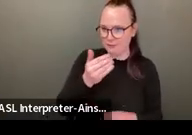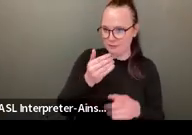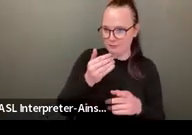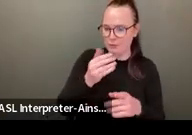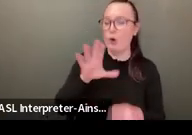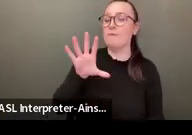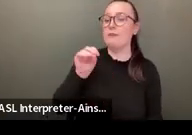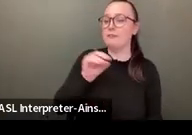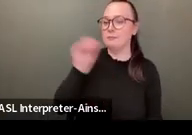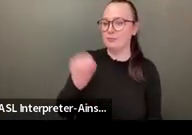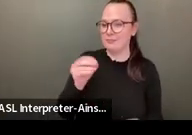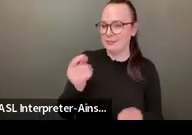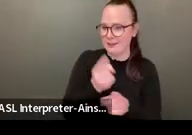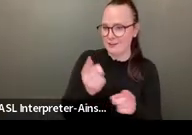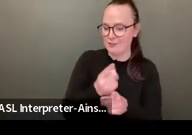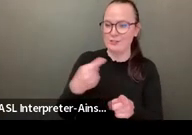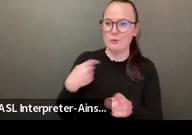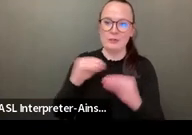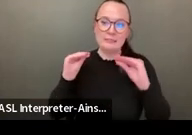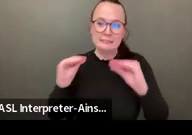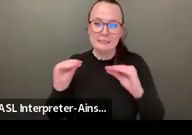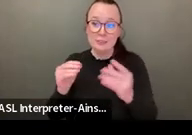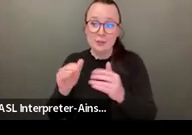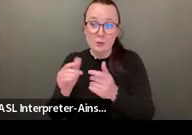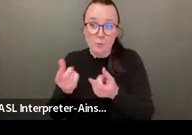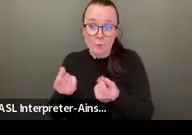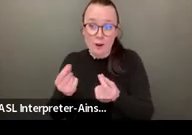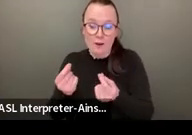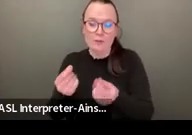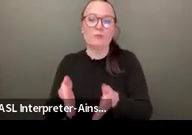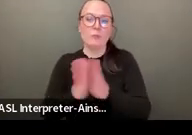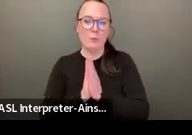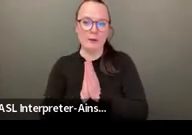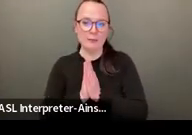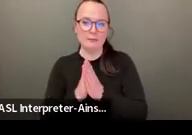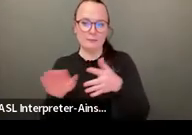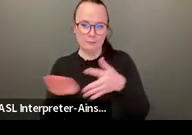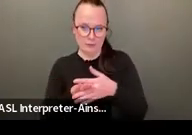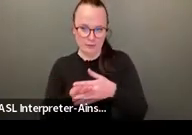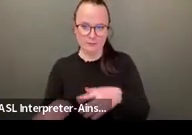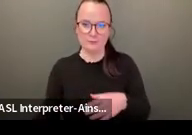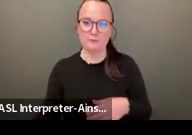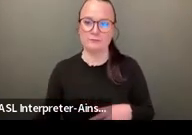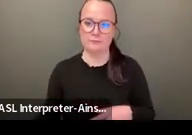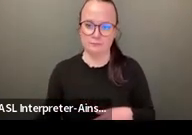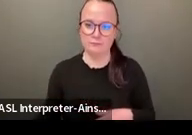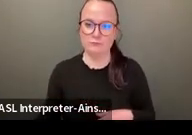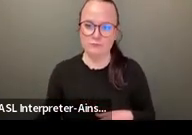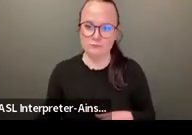him to request a break. Perfect. Just a note,